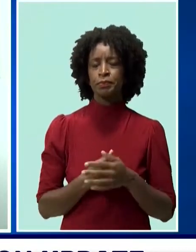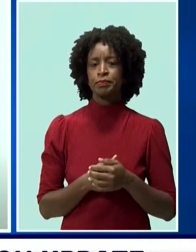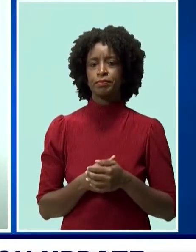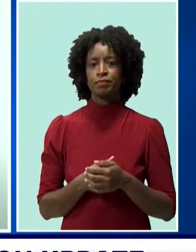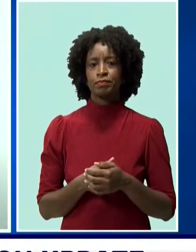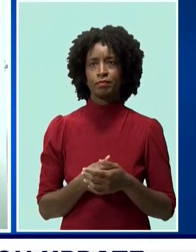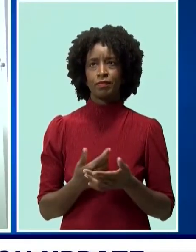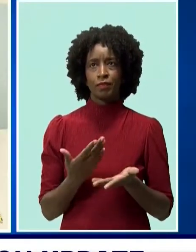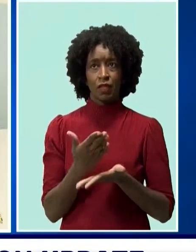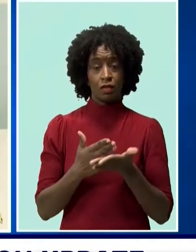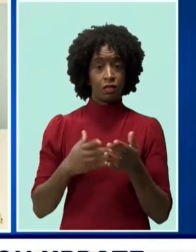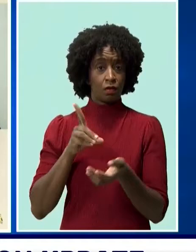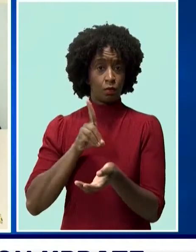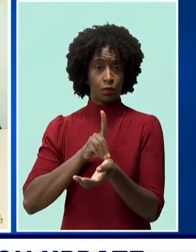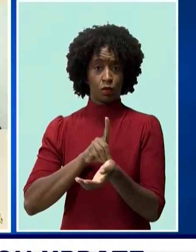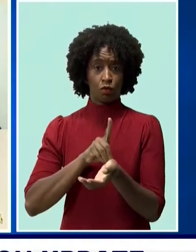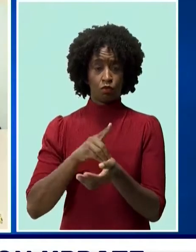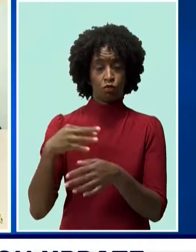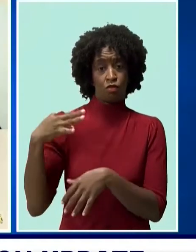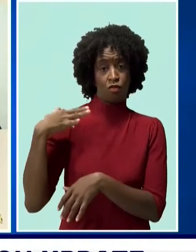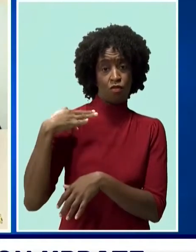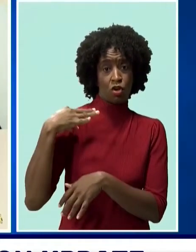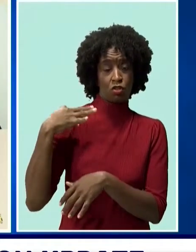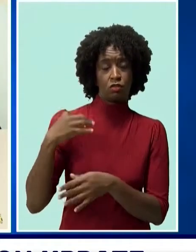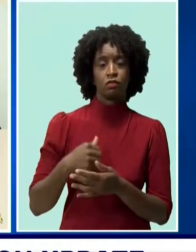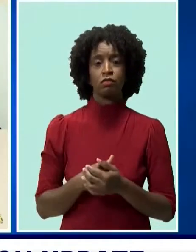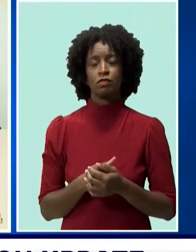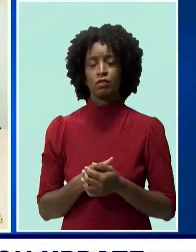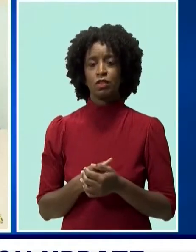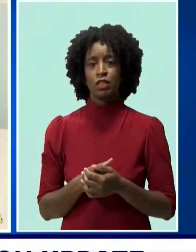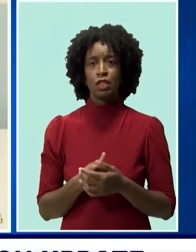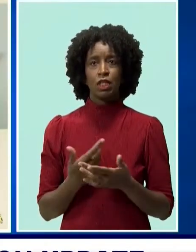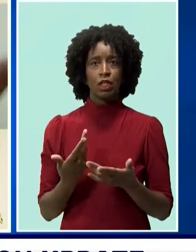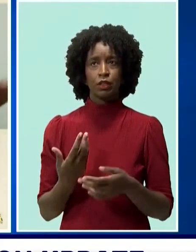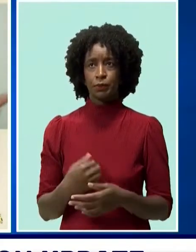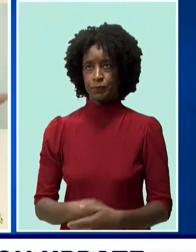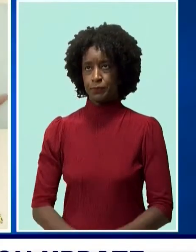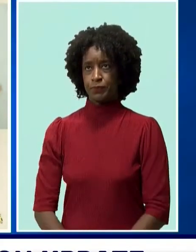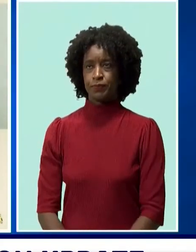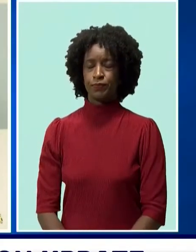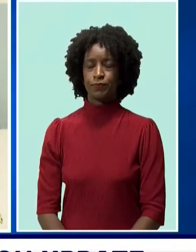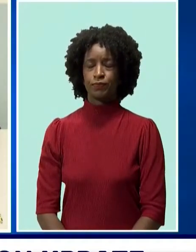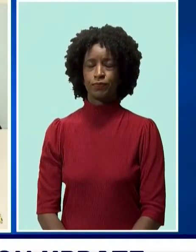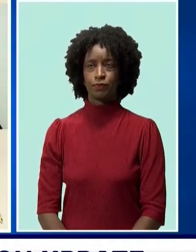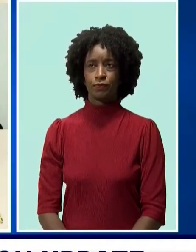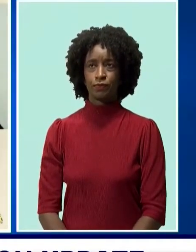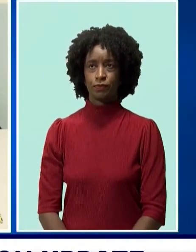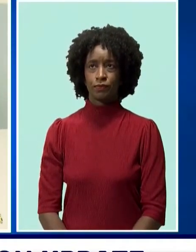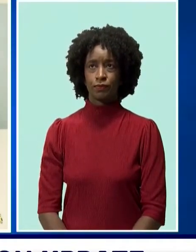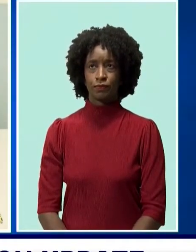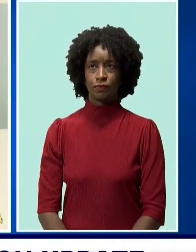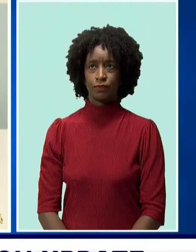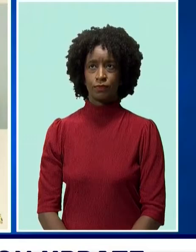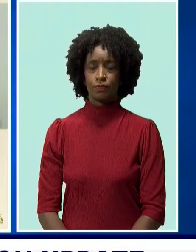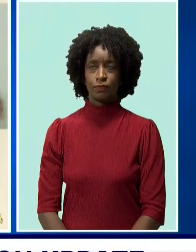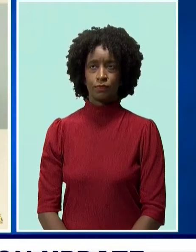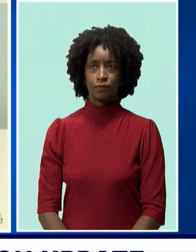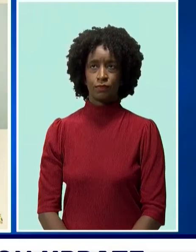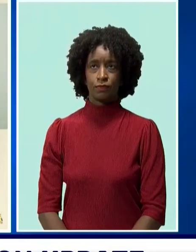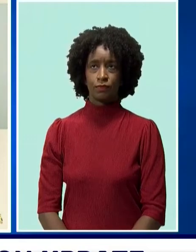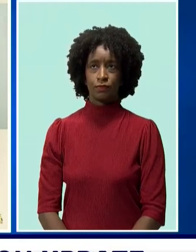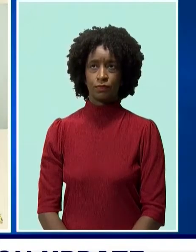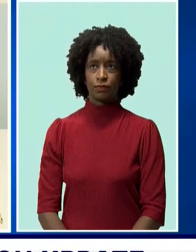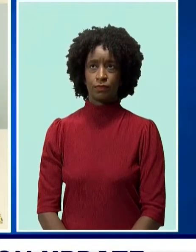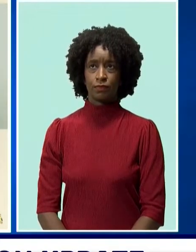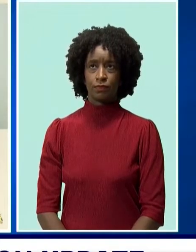have volunteered to work within the clinics at the hospital, coming out of private practice to make sure